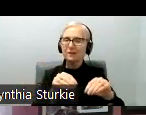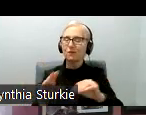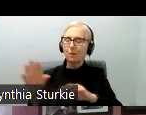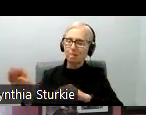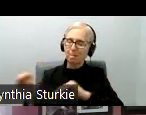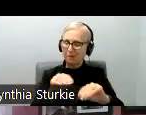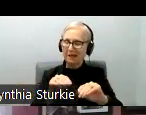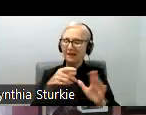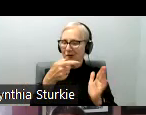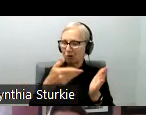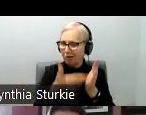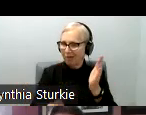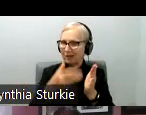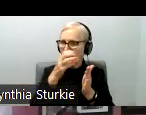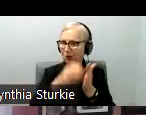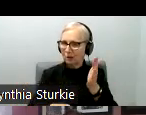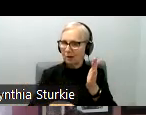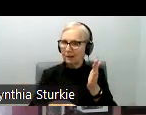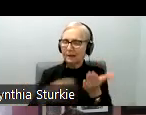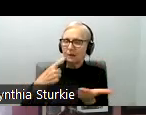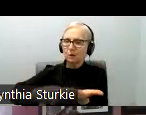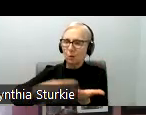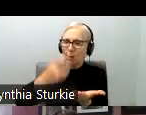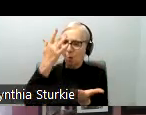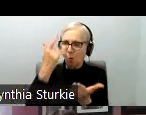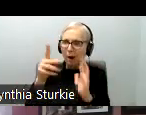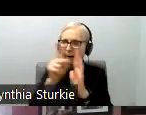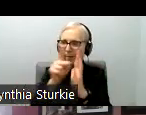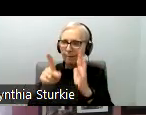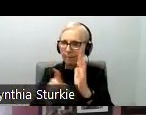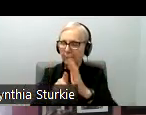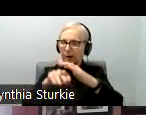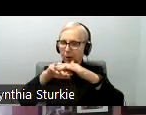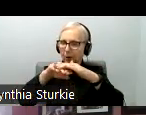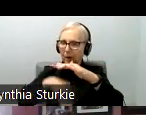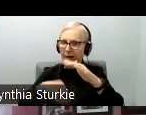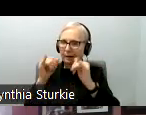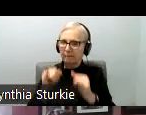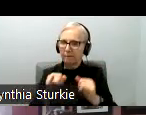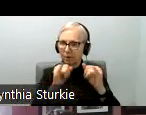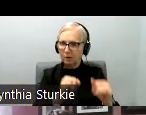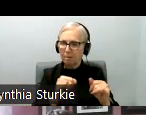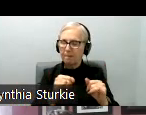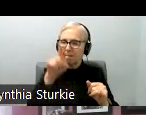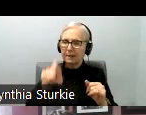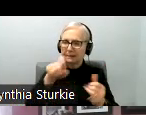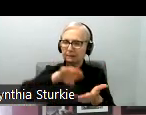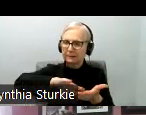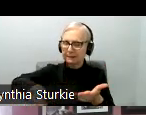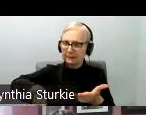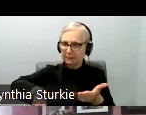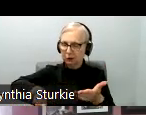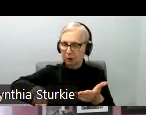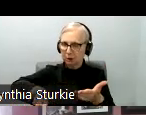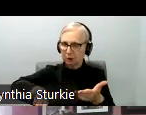suggestion. Can you speak to why there needs to be a policy for circumstances under which individuals must be discharged? So I believe